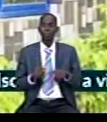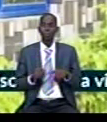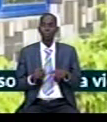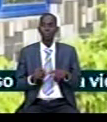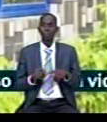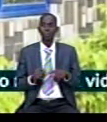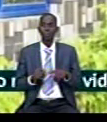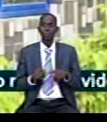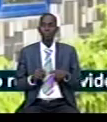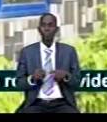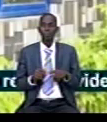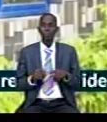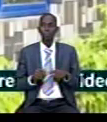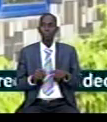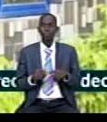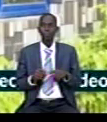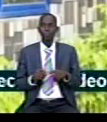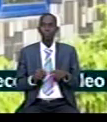with